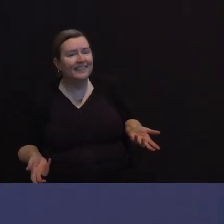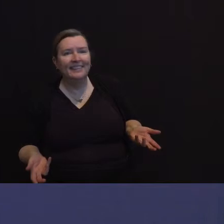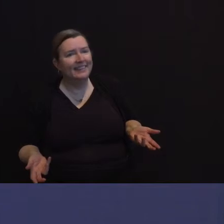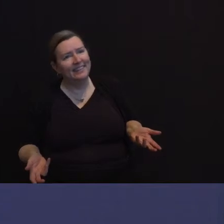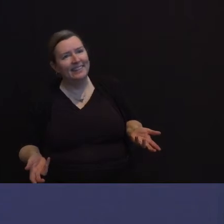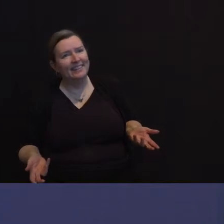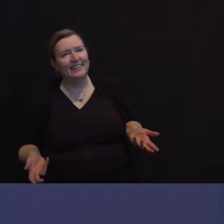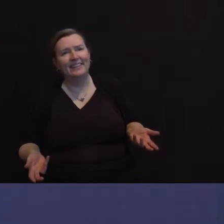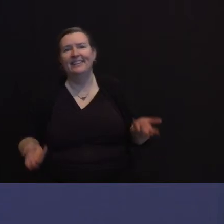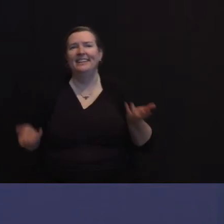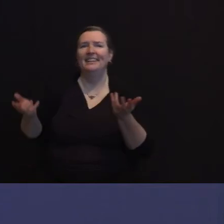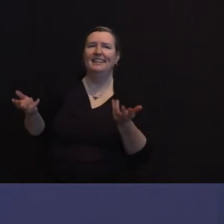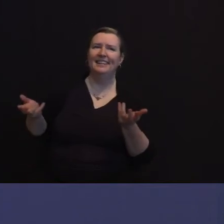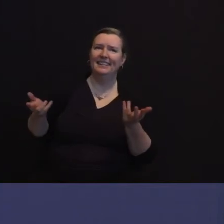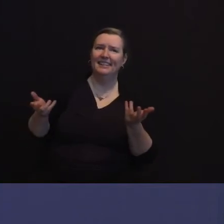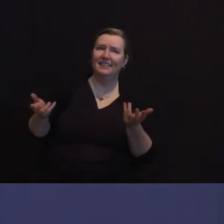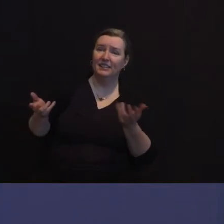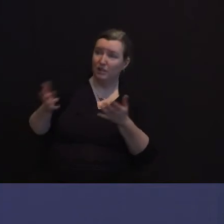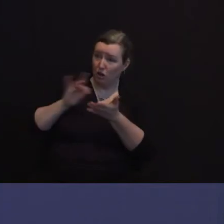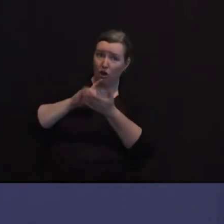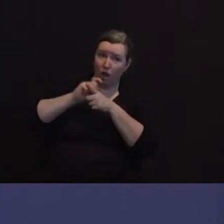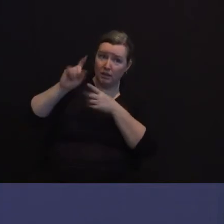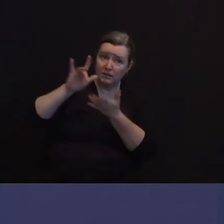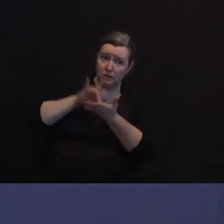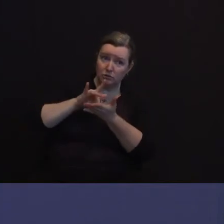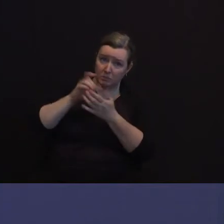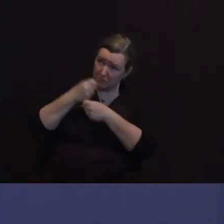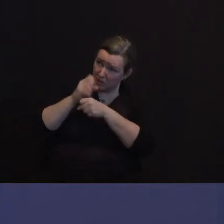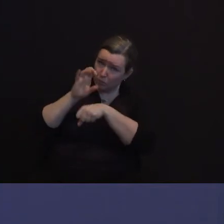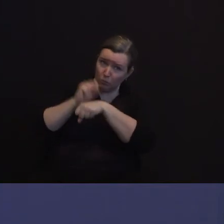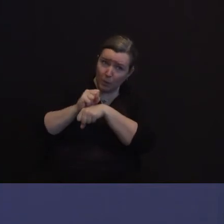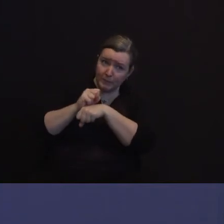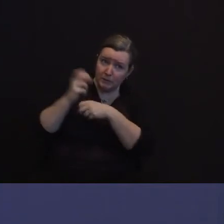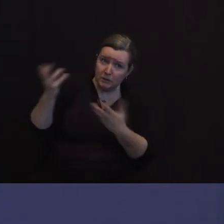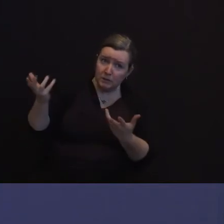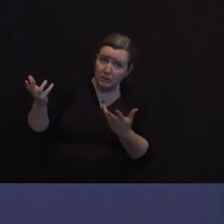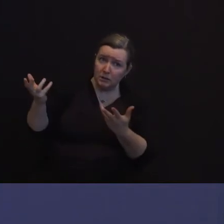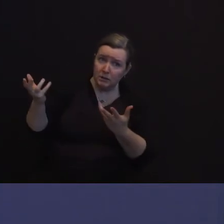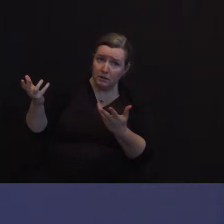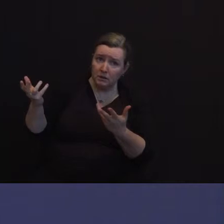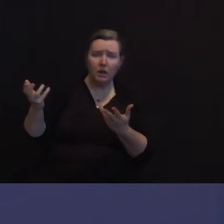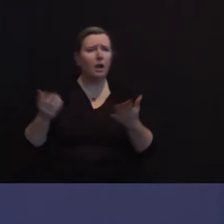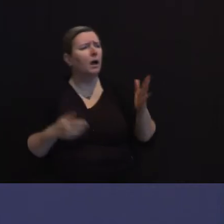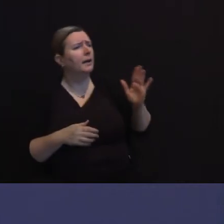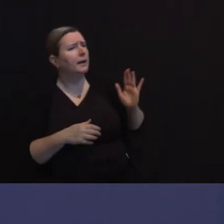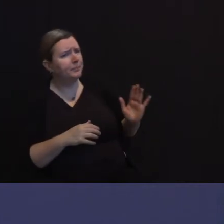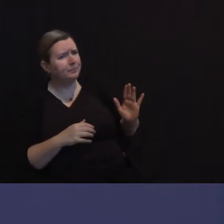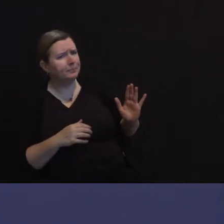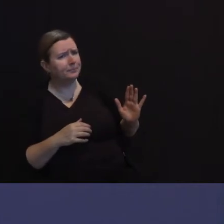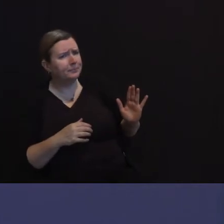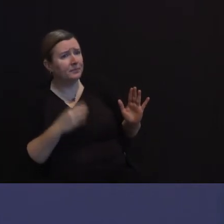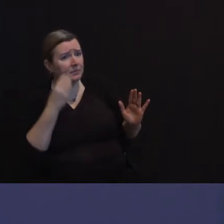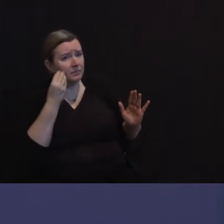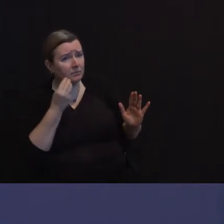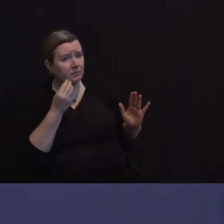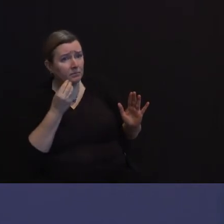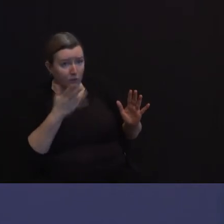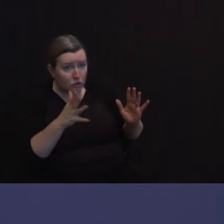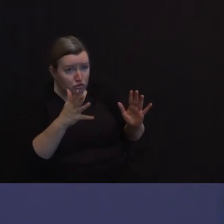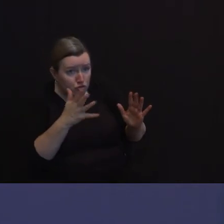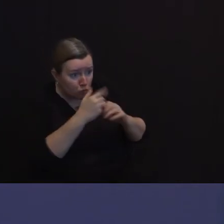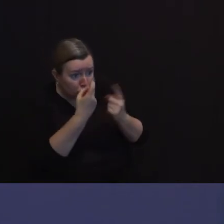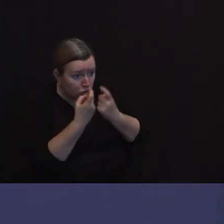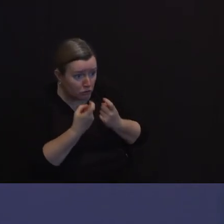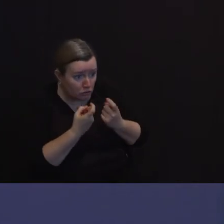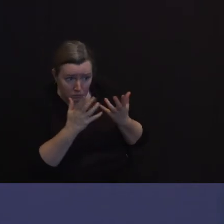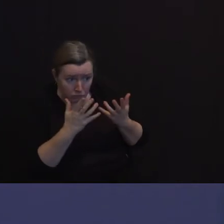appointments? Yes and no. So it's my understanding, and Judy, tell me if you, on the, you got any more, or is that it? Is that it? Do you have any more, or